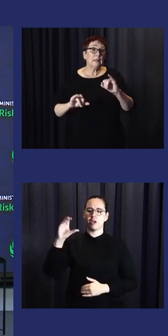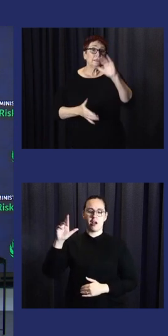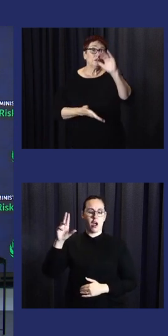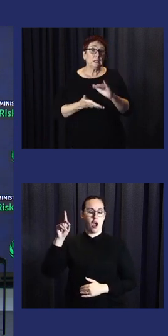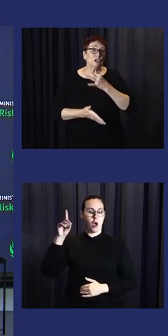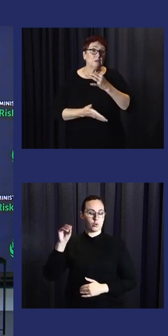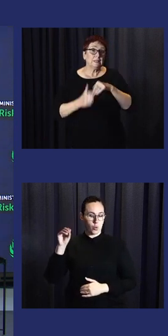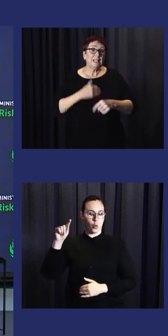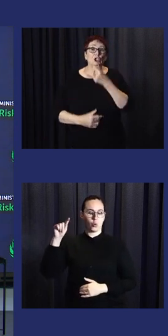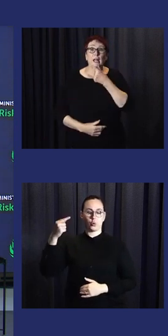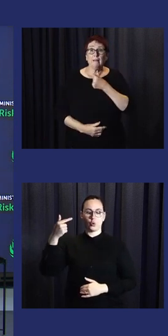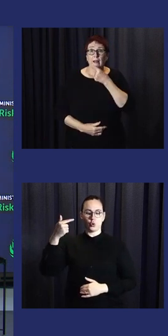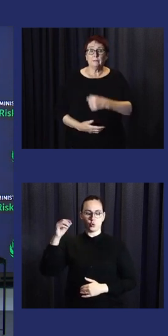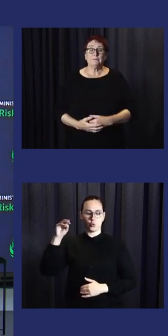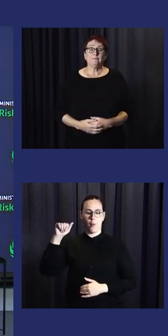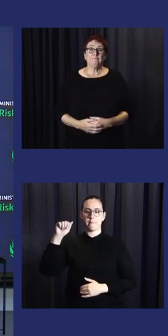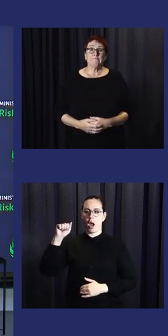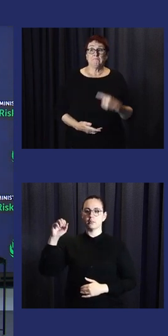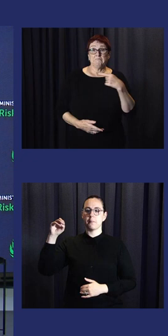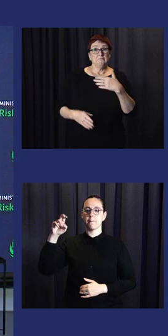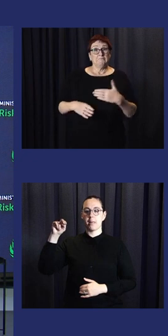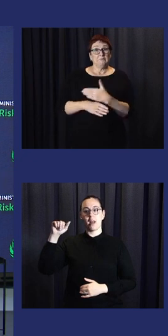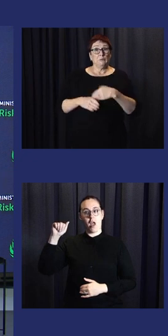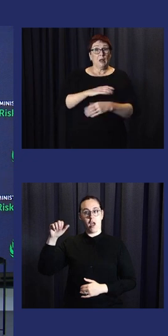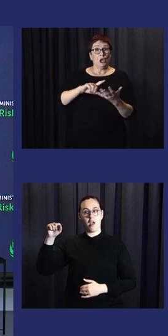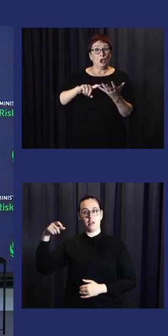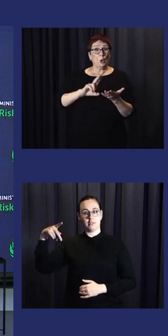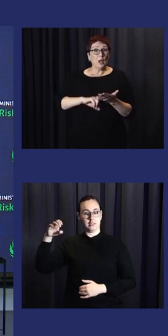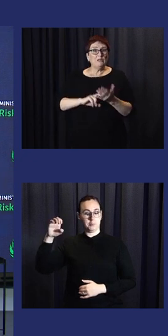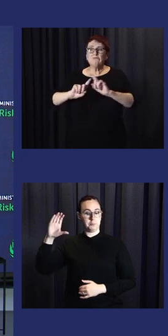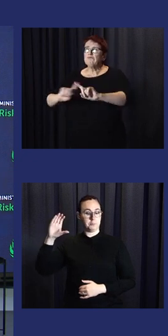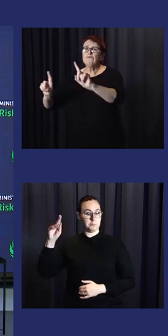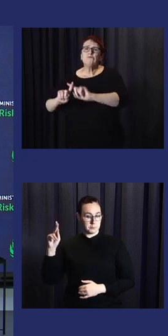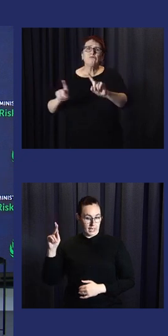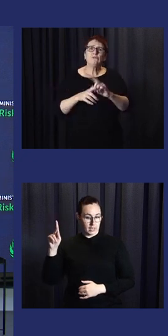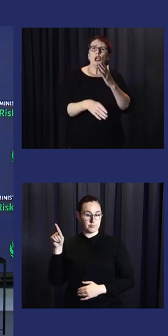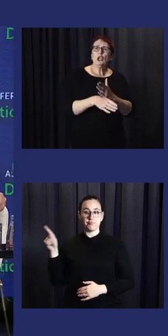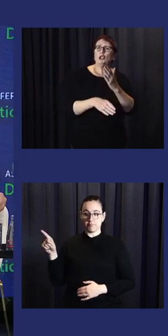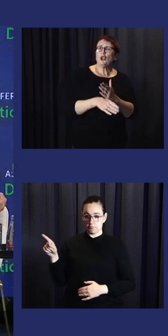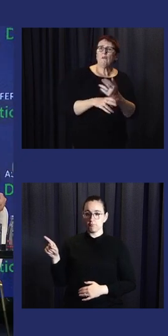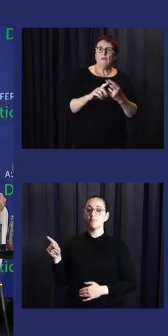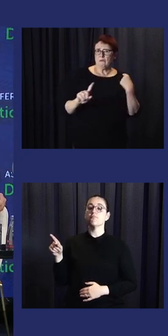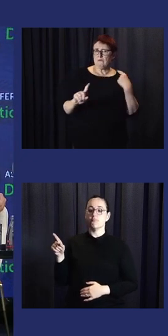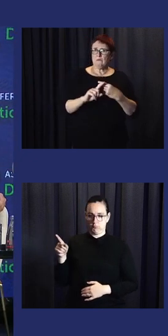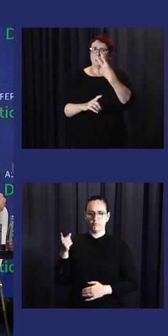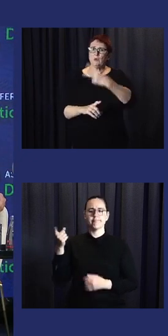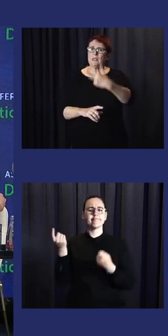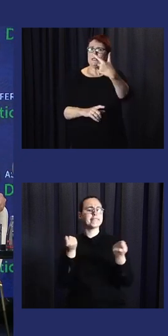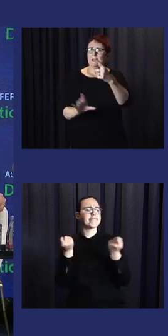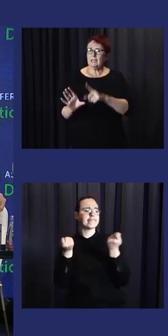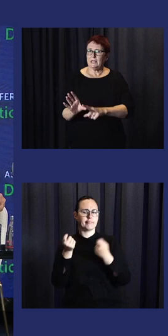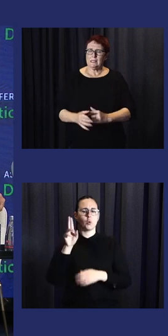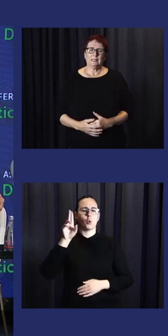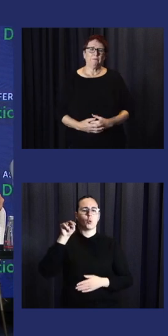Geneva. Ricardo has served in the United Nations in various capacities and duty stations for the past 27